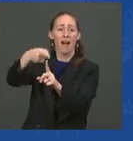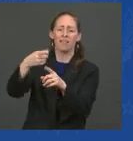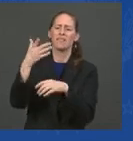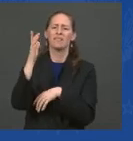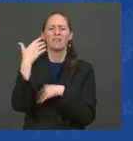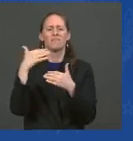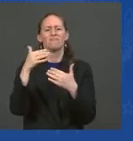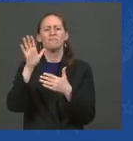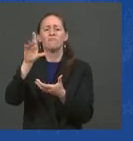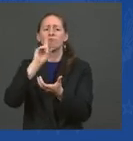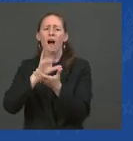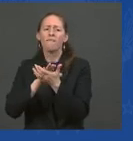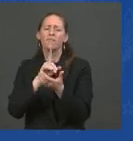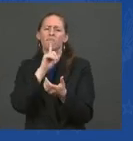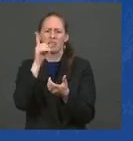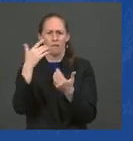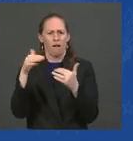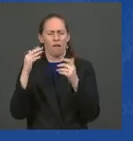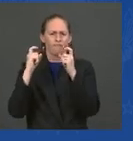university,